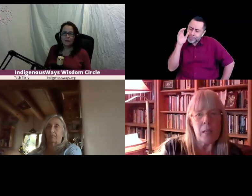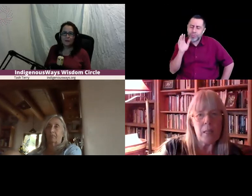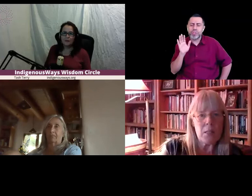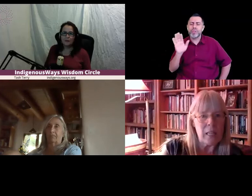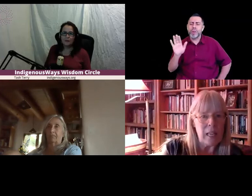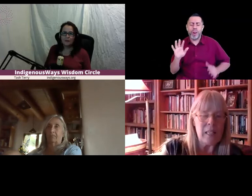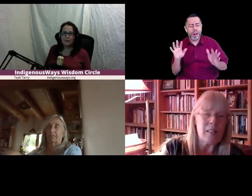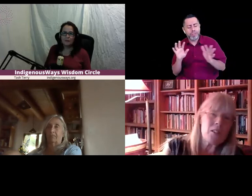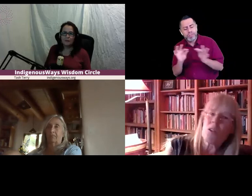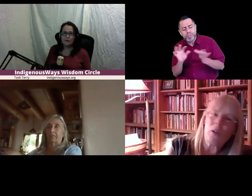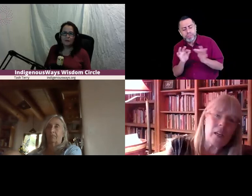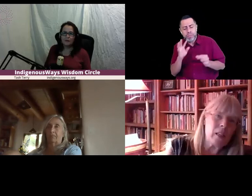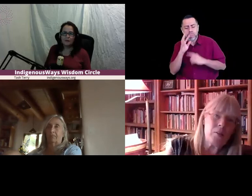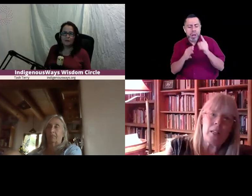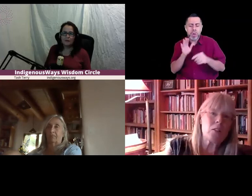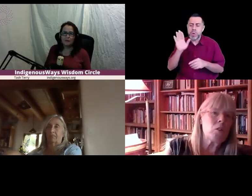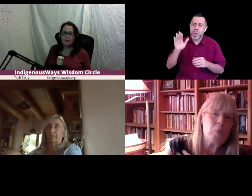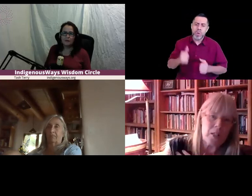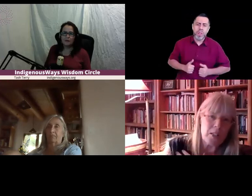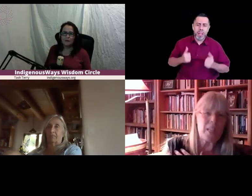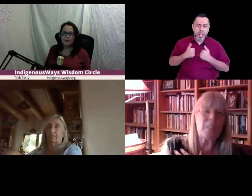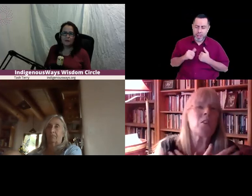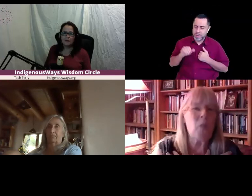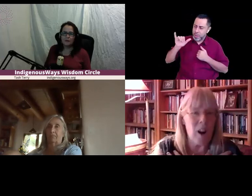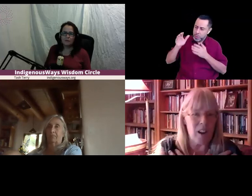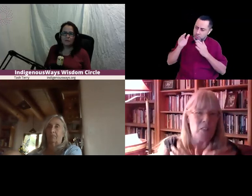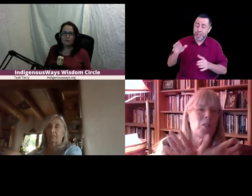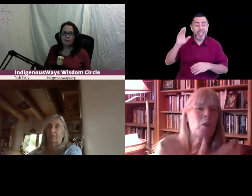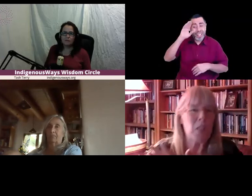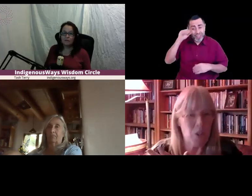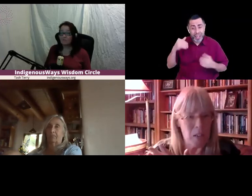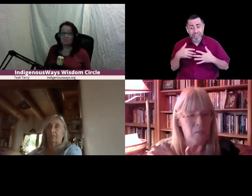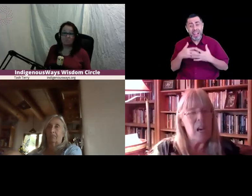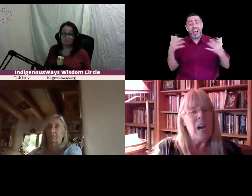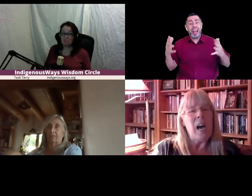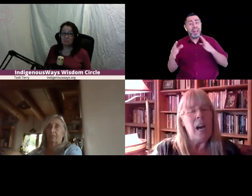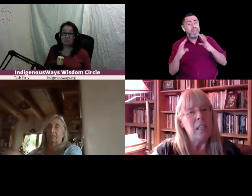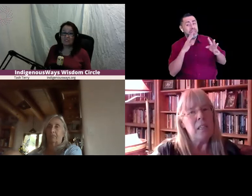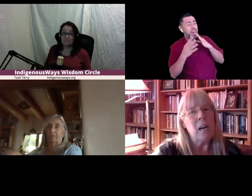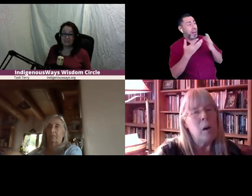been said lately that's so negative, and it's so depressing, and it's so hard, and so much grief.